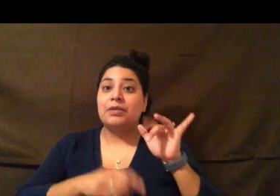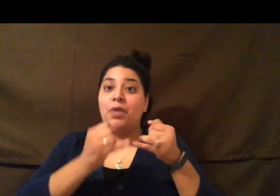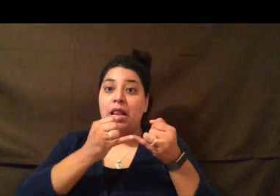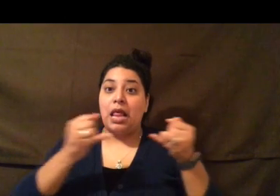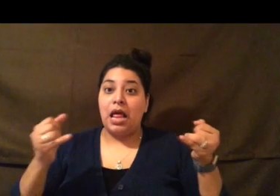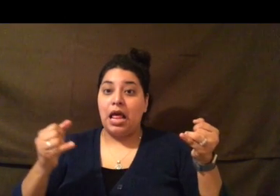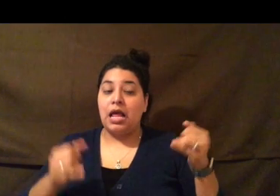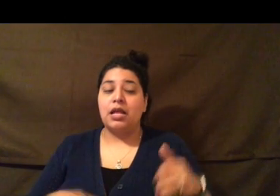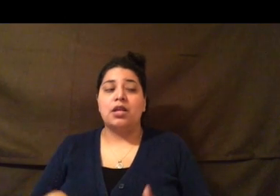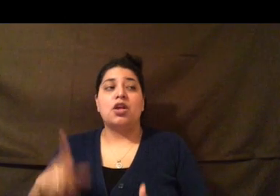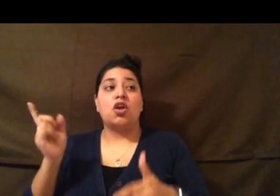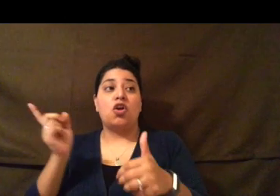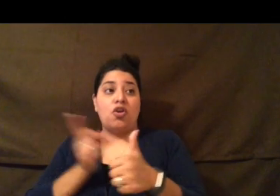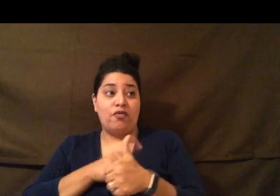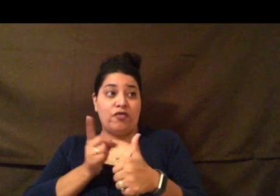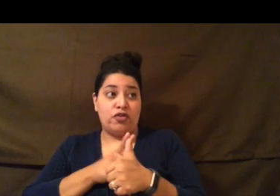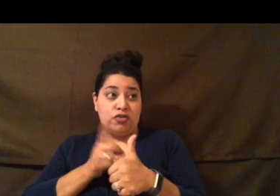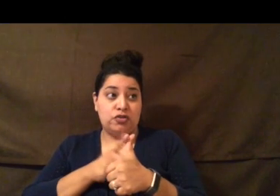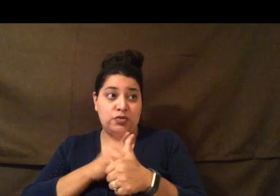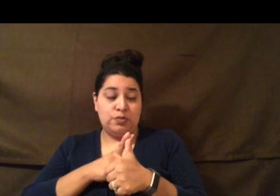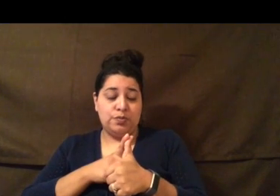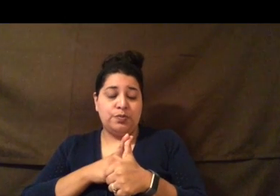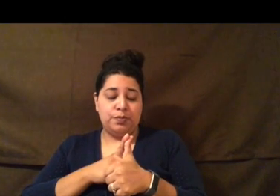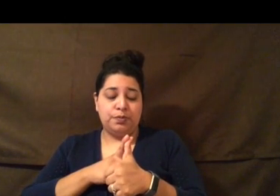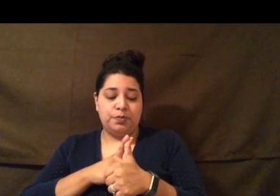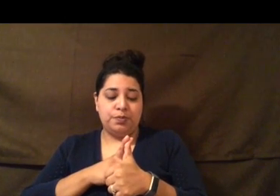skip a line. First,